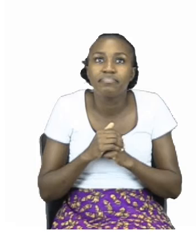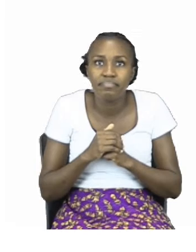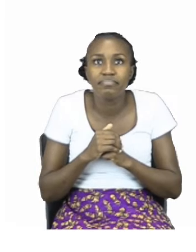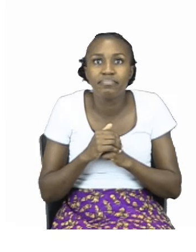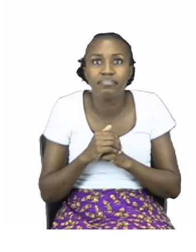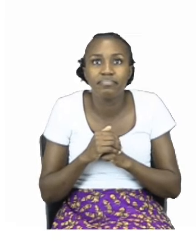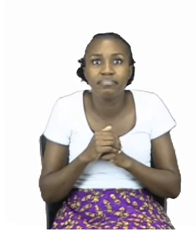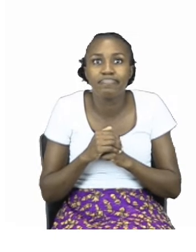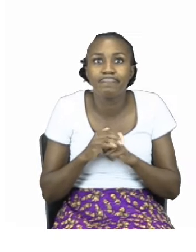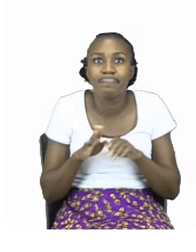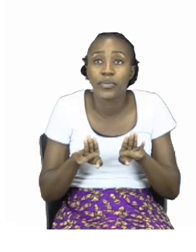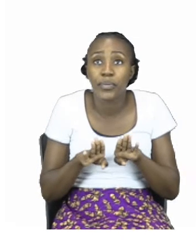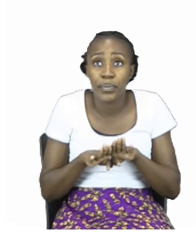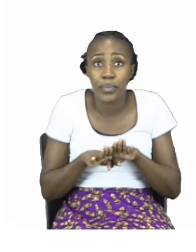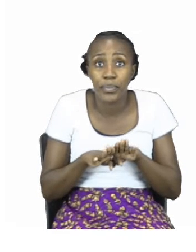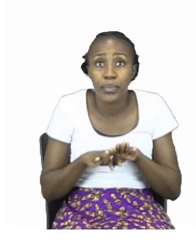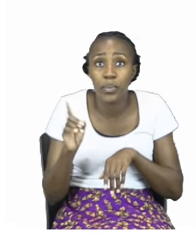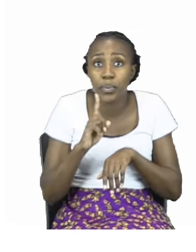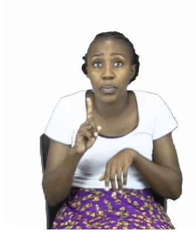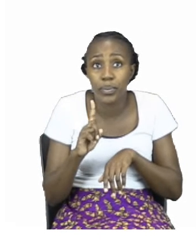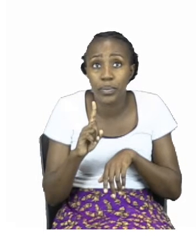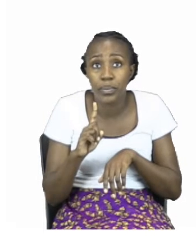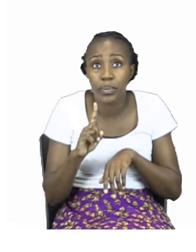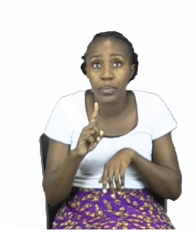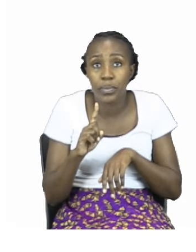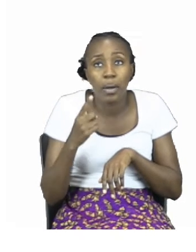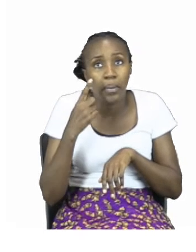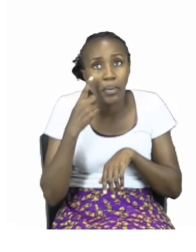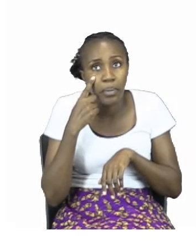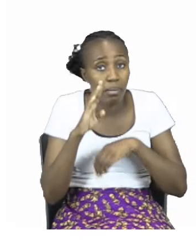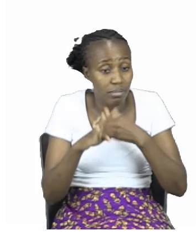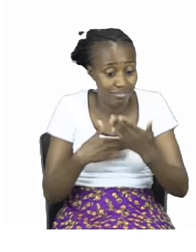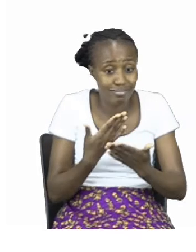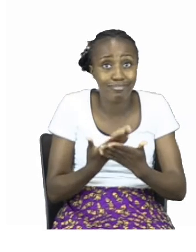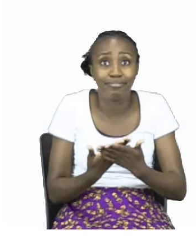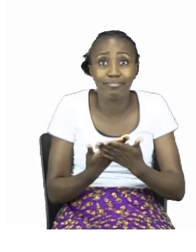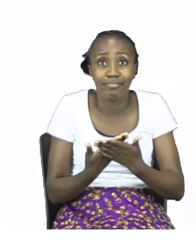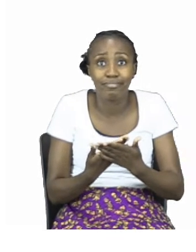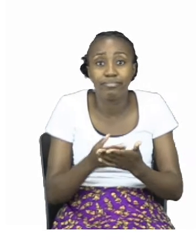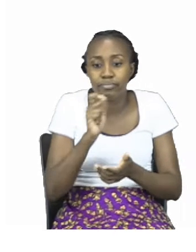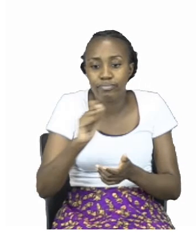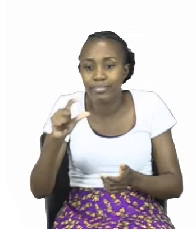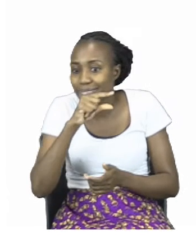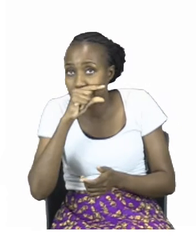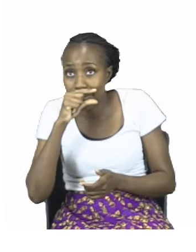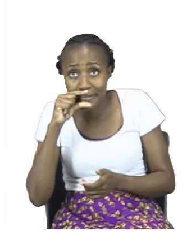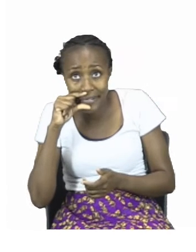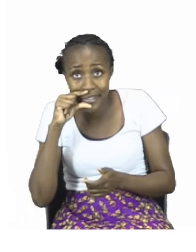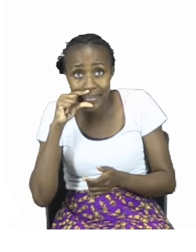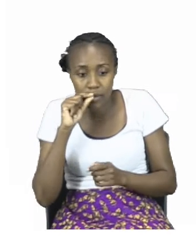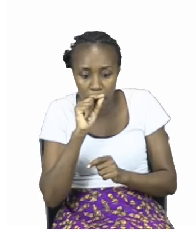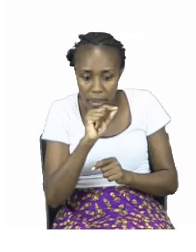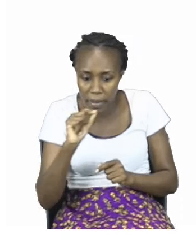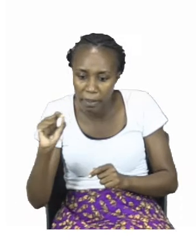our phonics. Today, we're going to be taking a look at the pictures and then write the name on the dotted